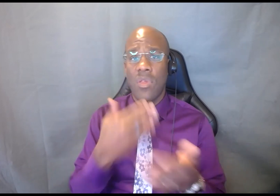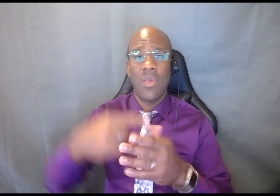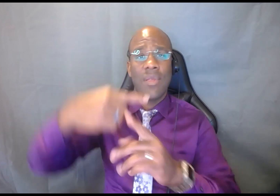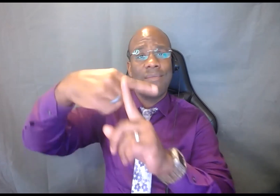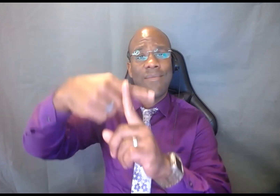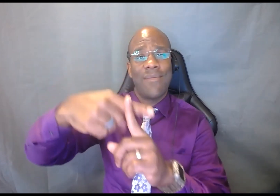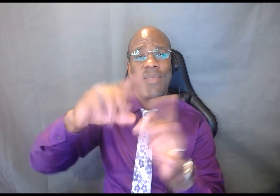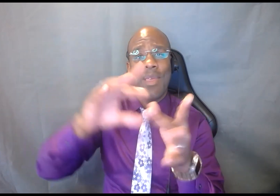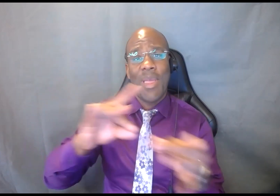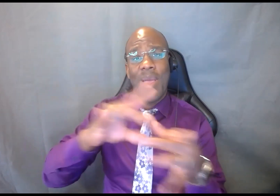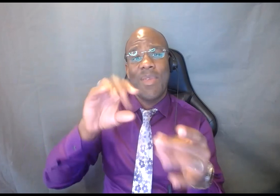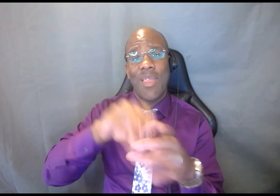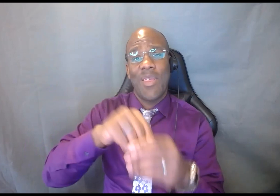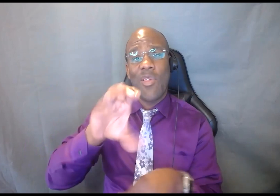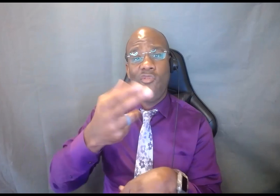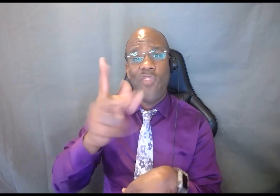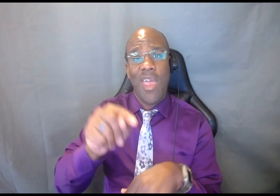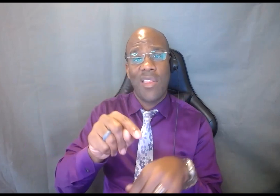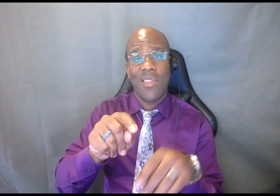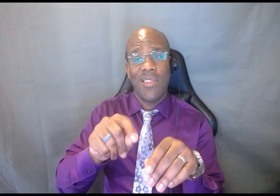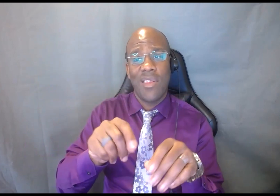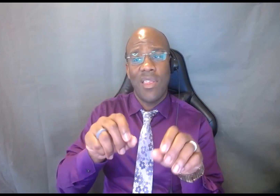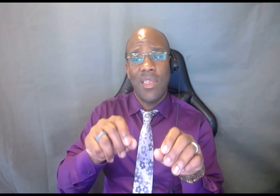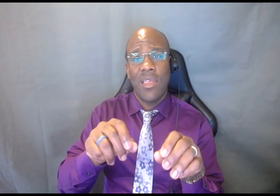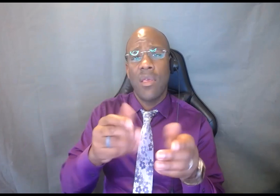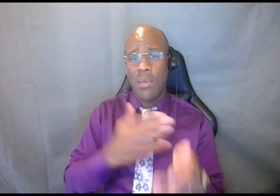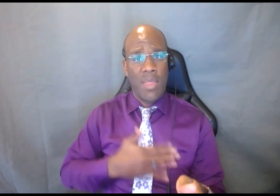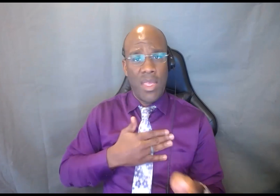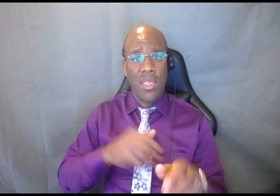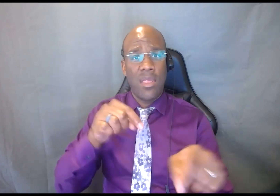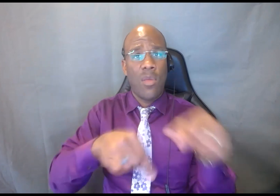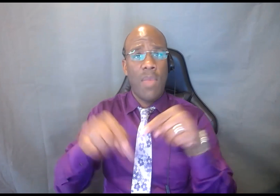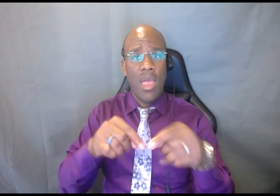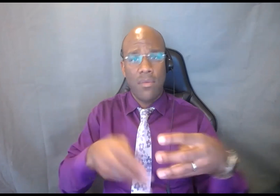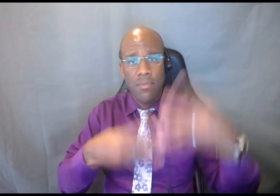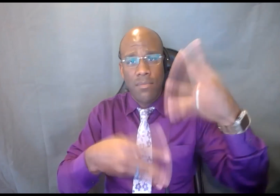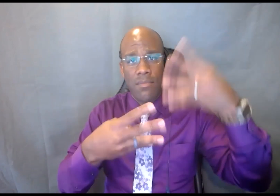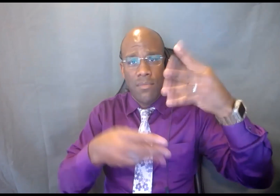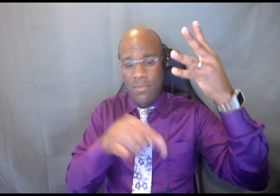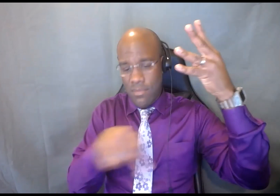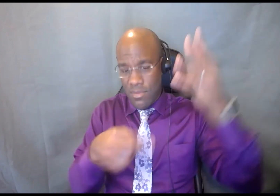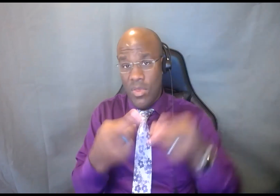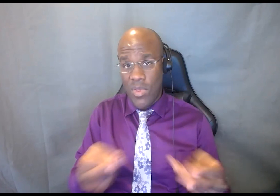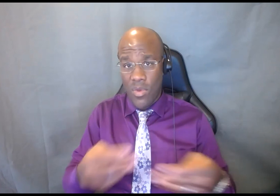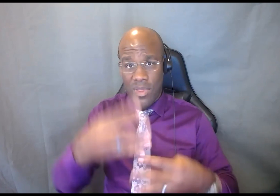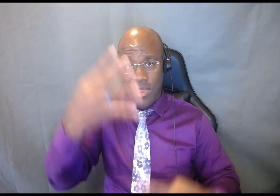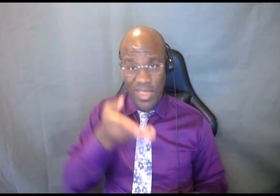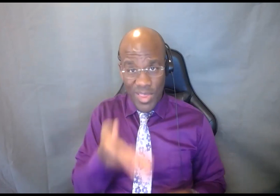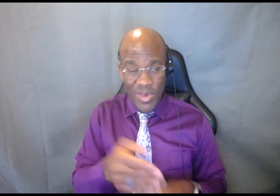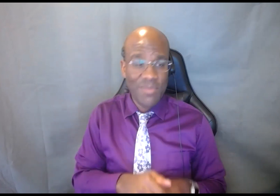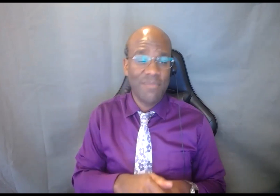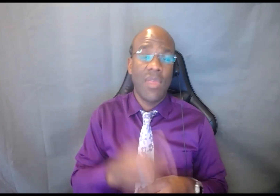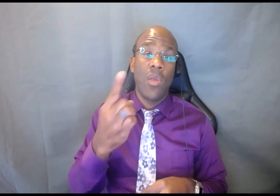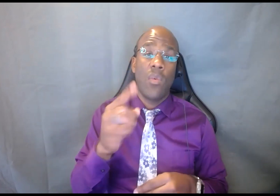chat, so people are free to go back and read the resources. Shauna